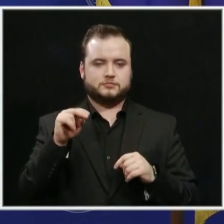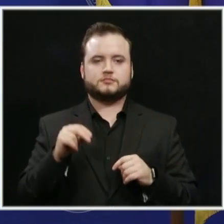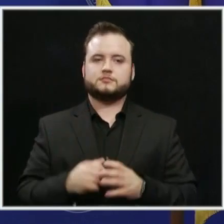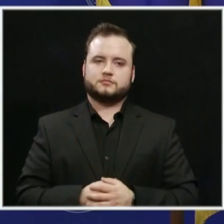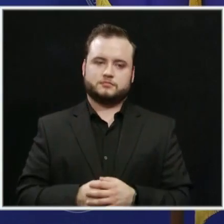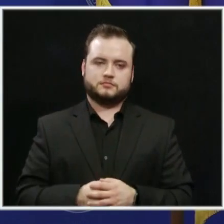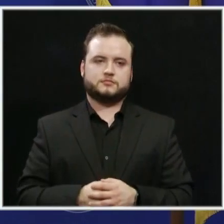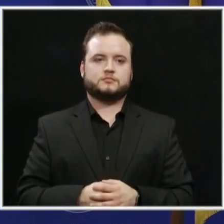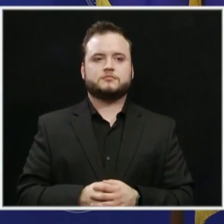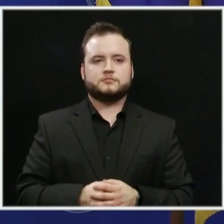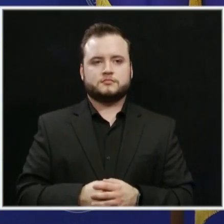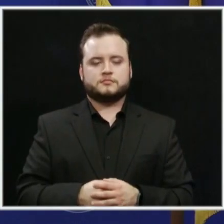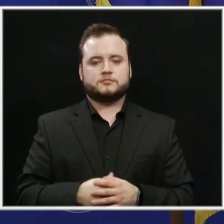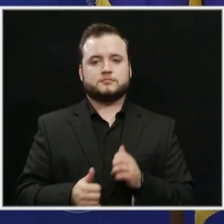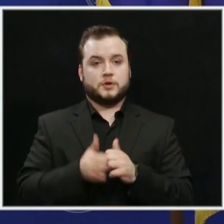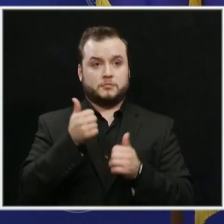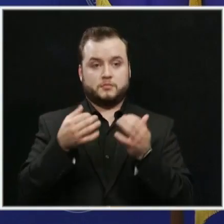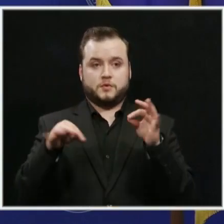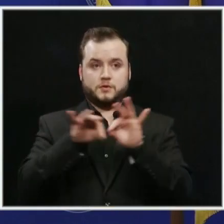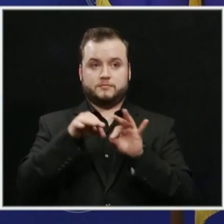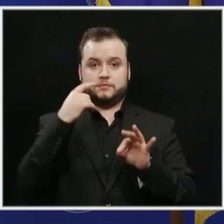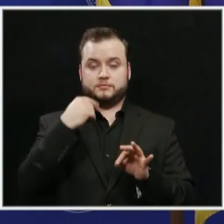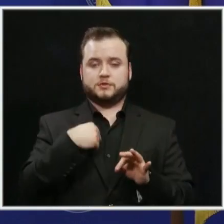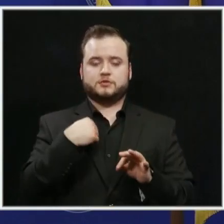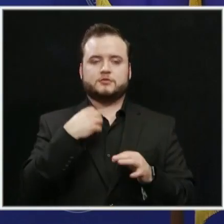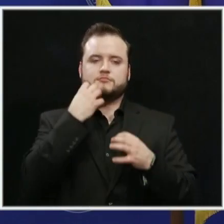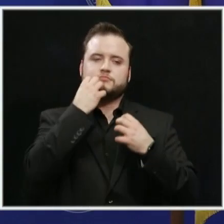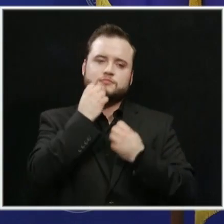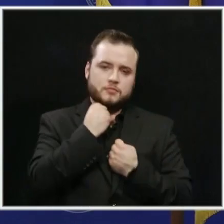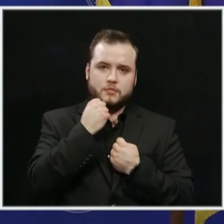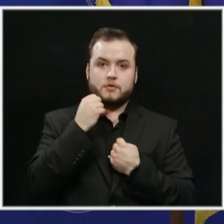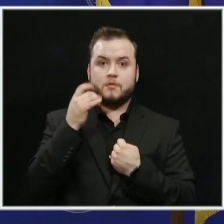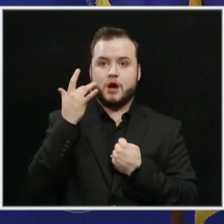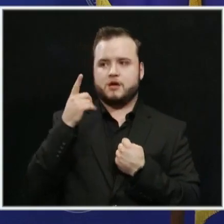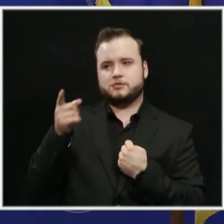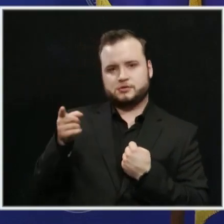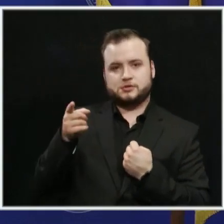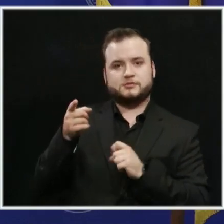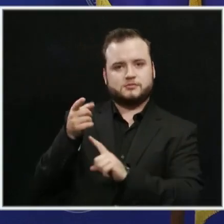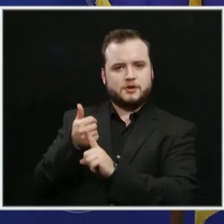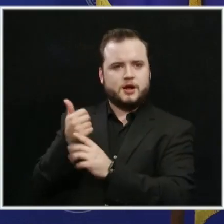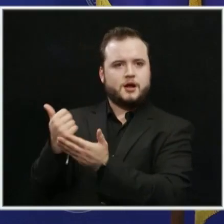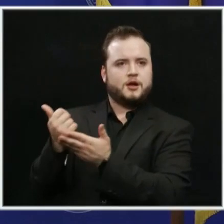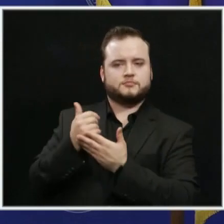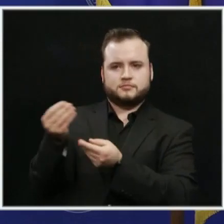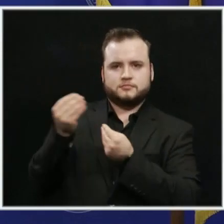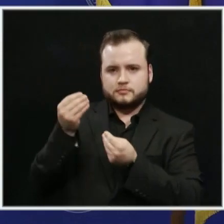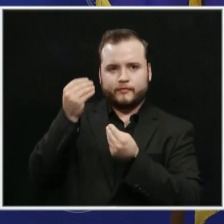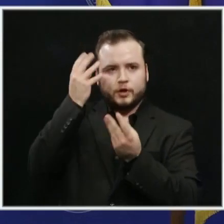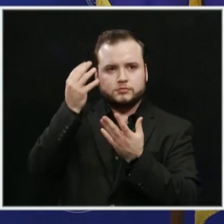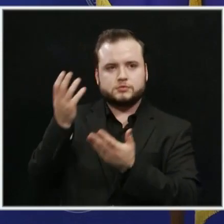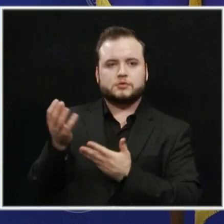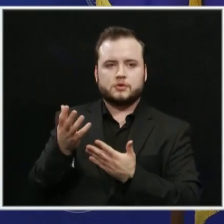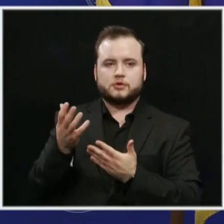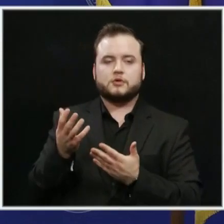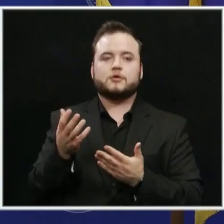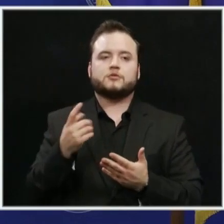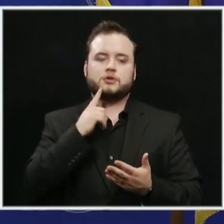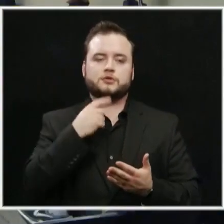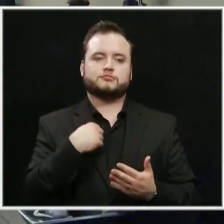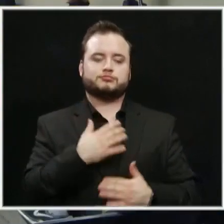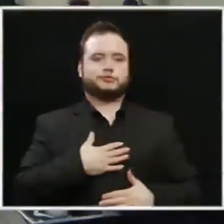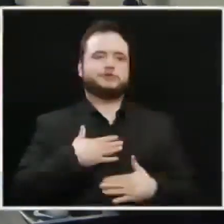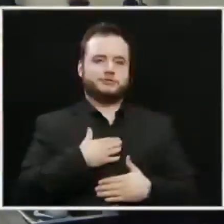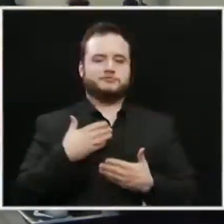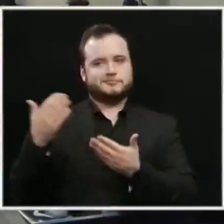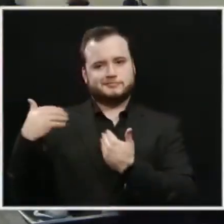single decision. Everything we do is informed by how it's going to affect patient care. So it's my really great pleasure to introduce Dr.